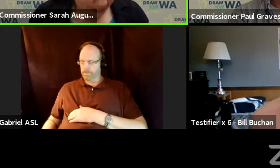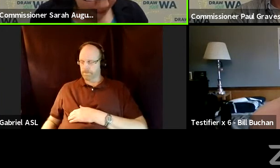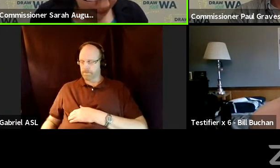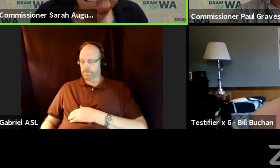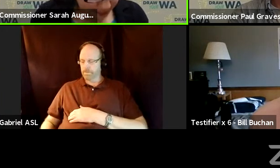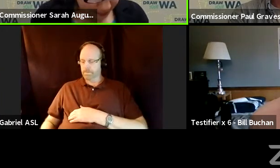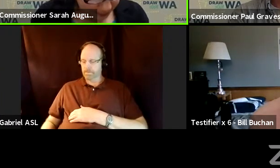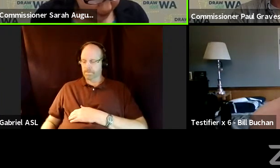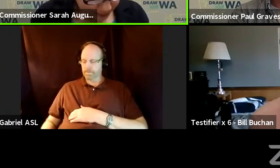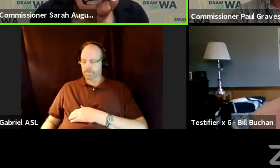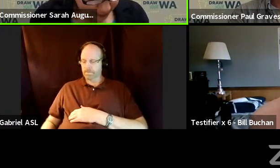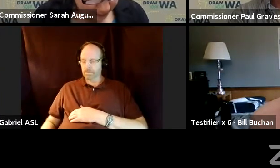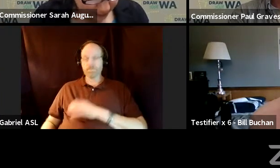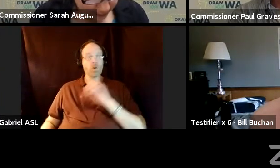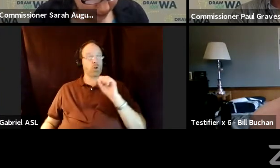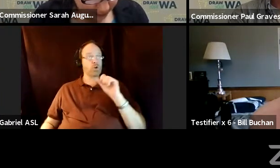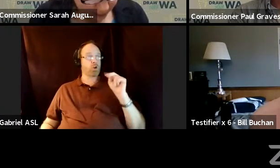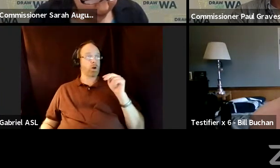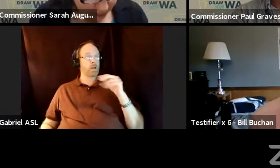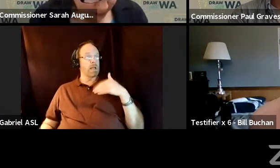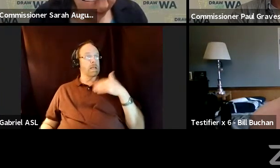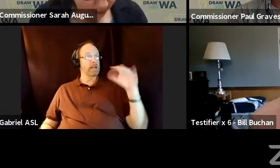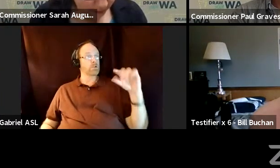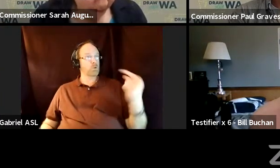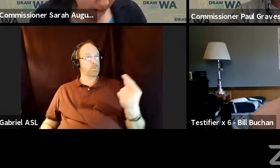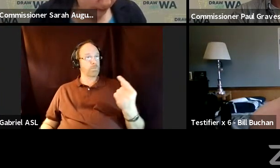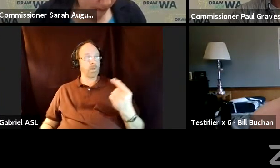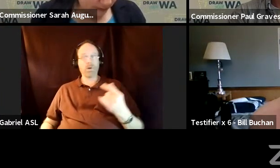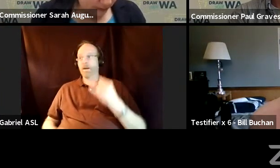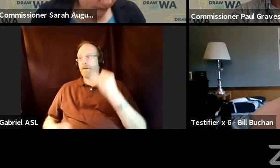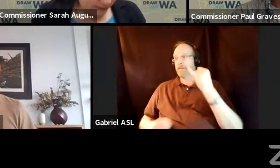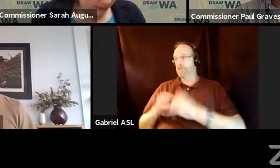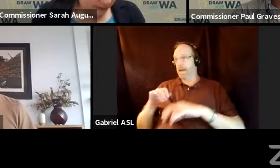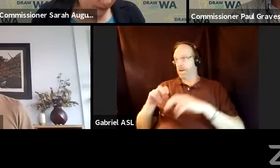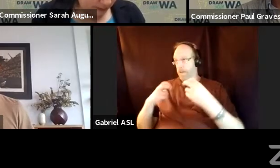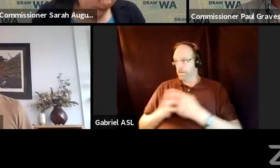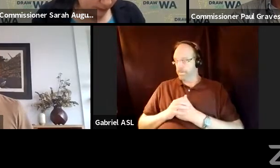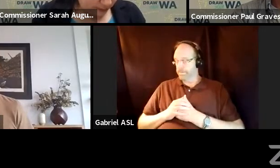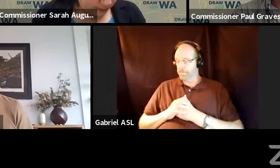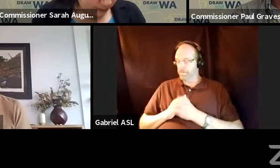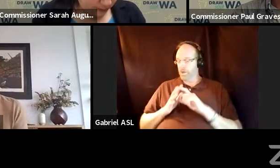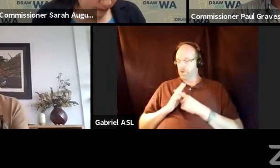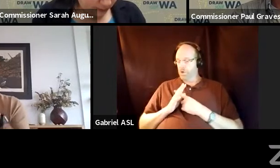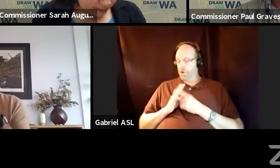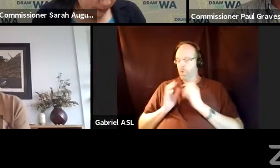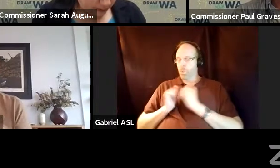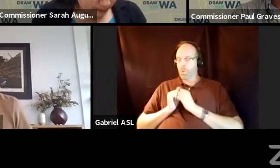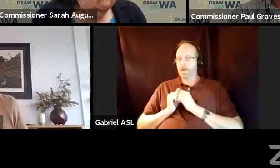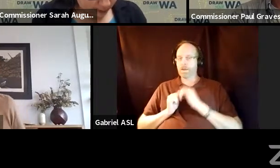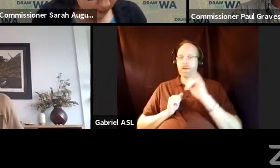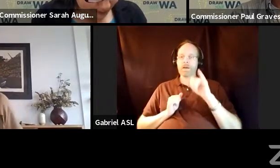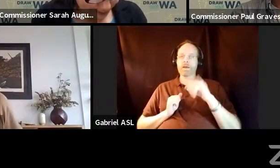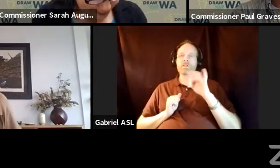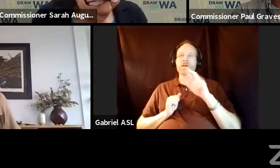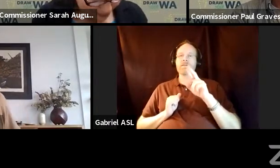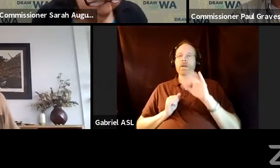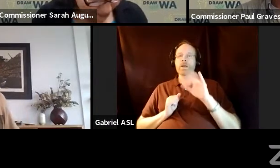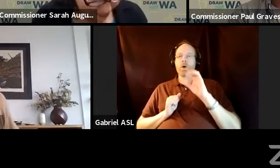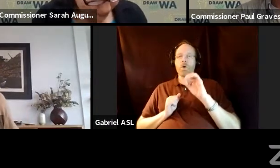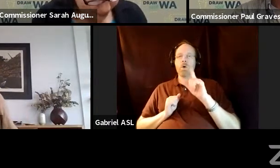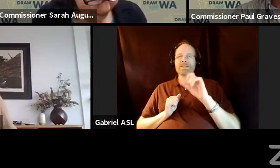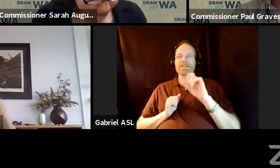panel. Absolutely, Chair. Our final panel will begin with Jeffrey Olson,